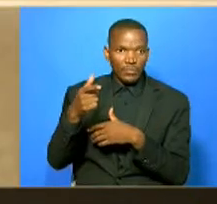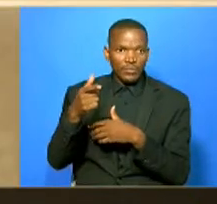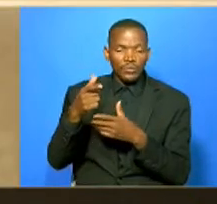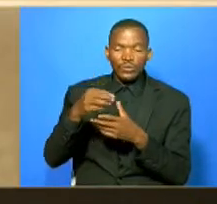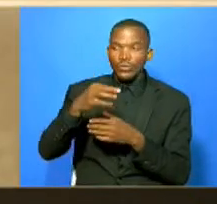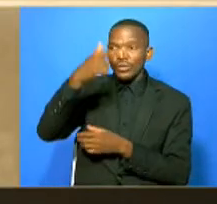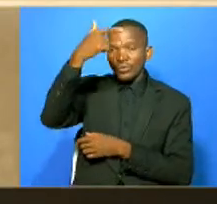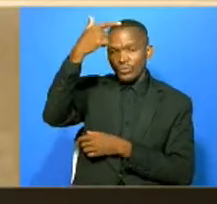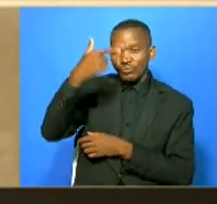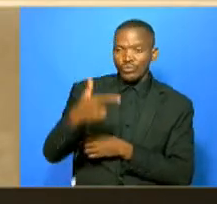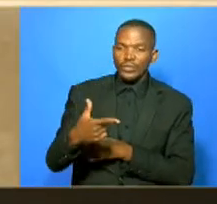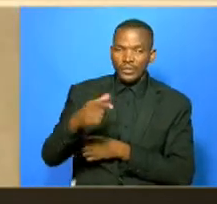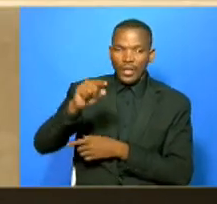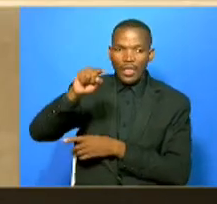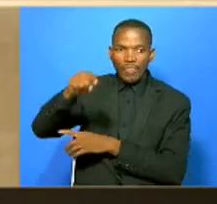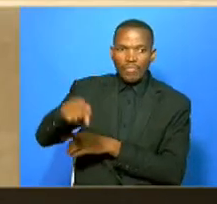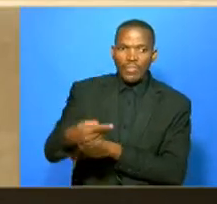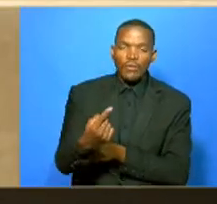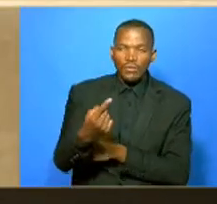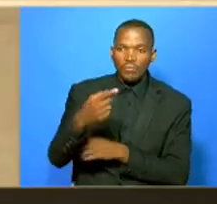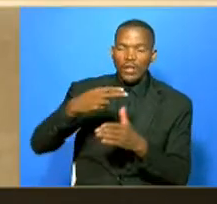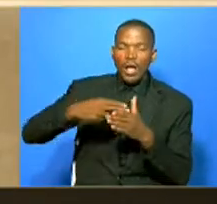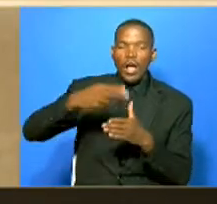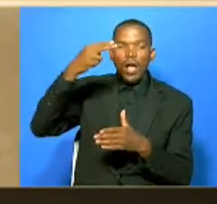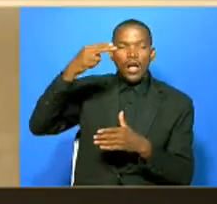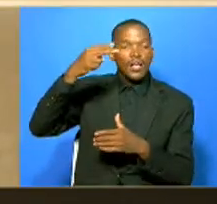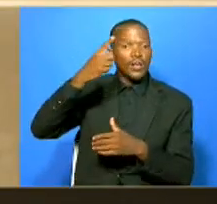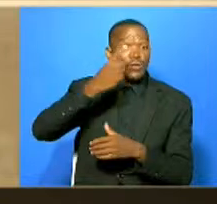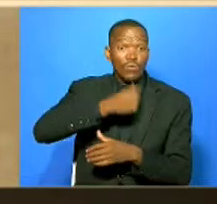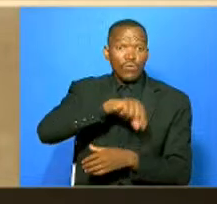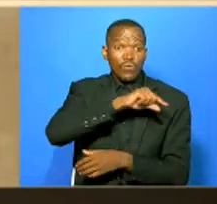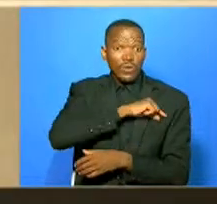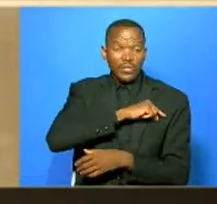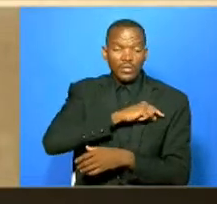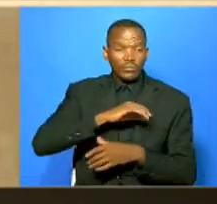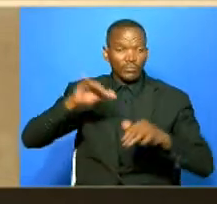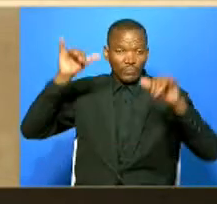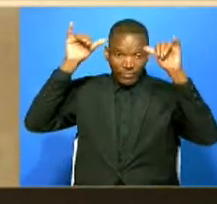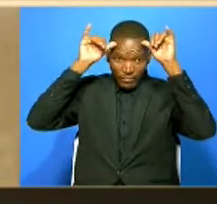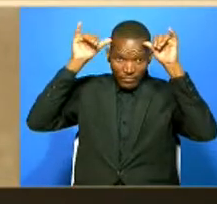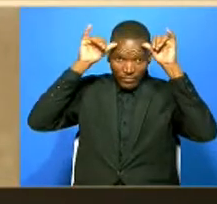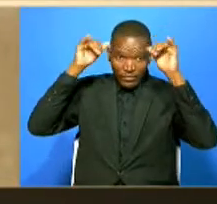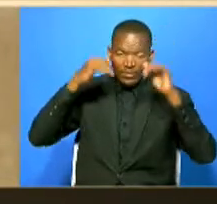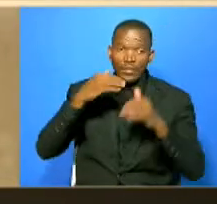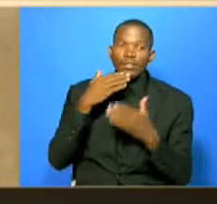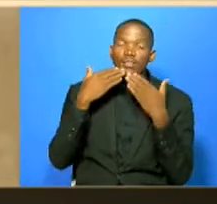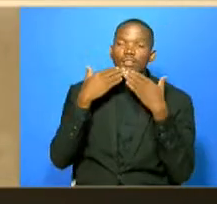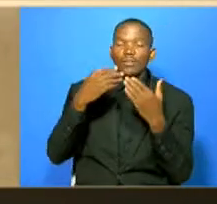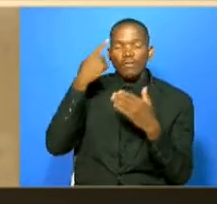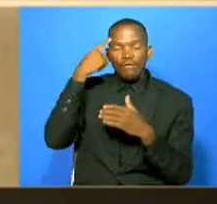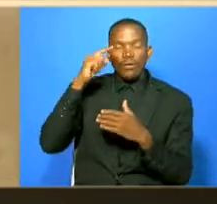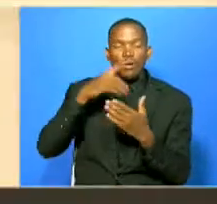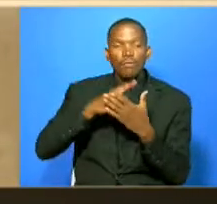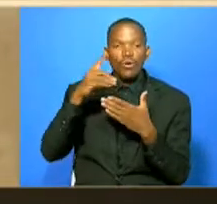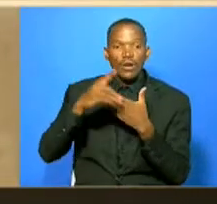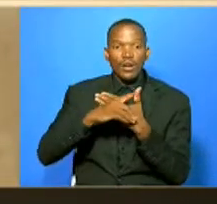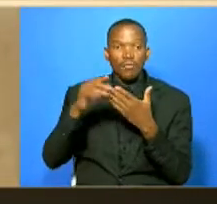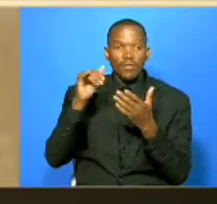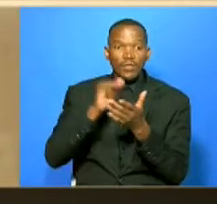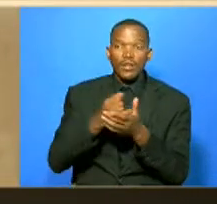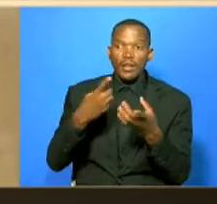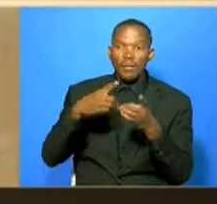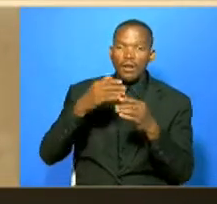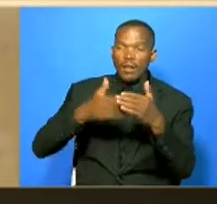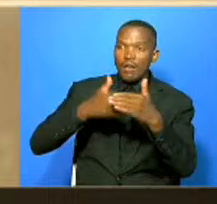of 200,000 high quality cattle, thanks to the restocking program that followed the